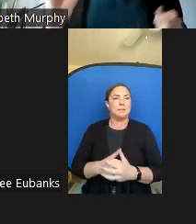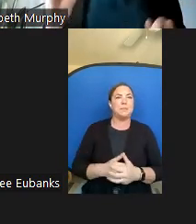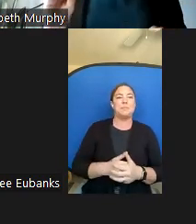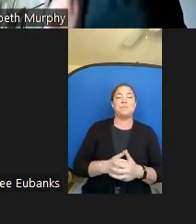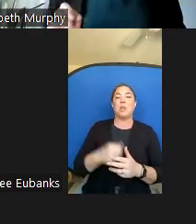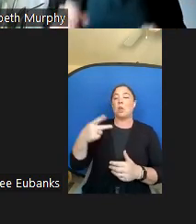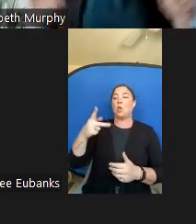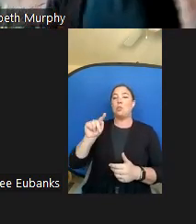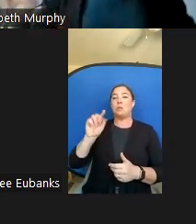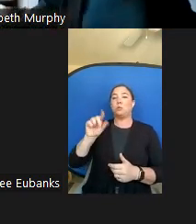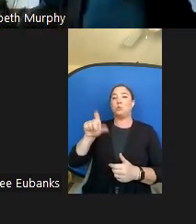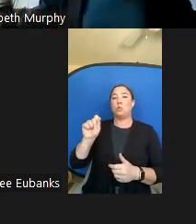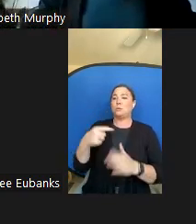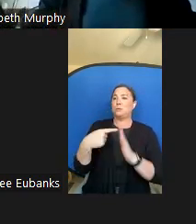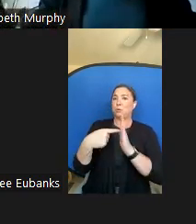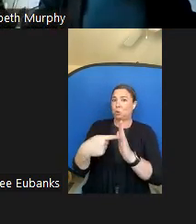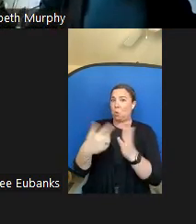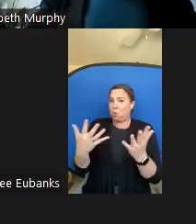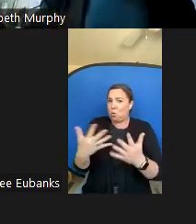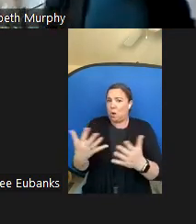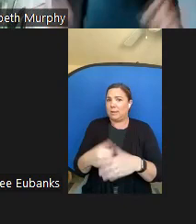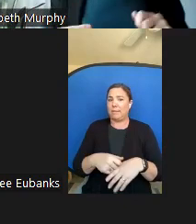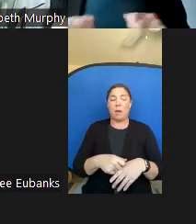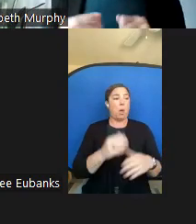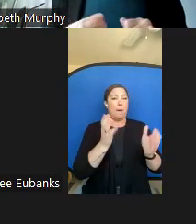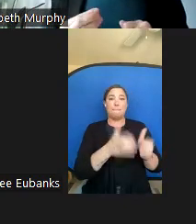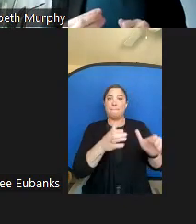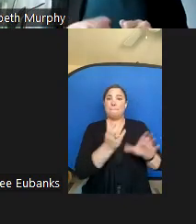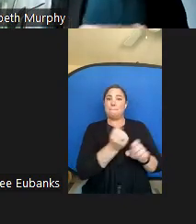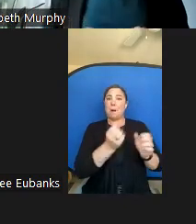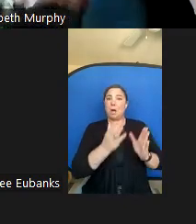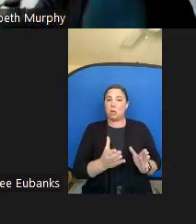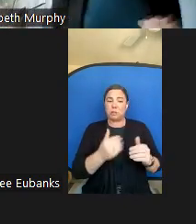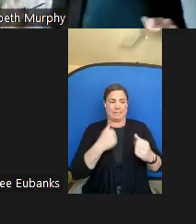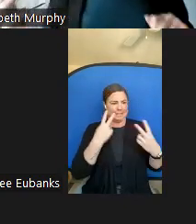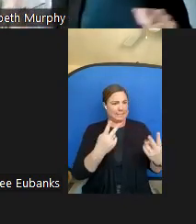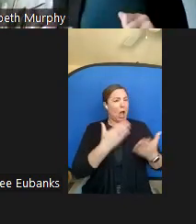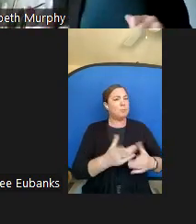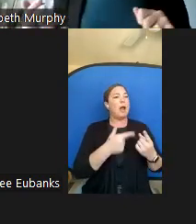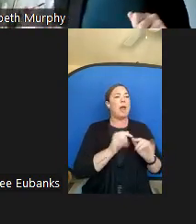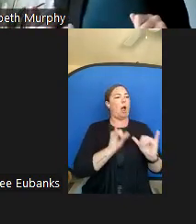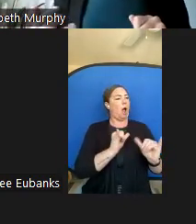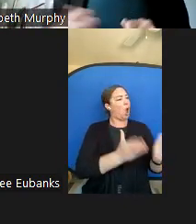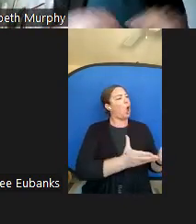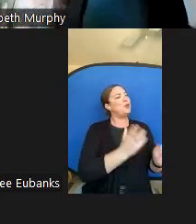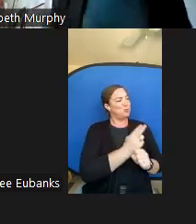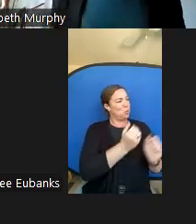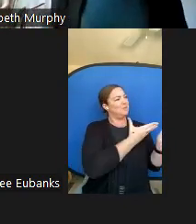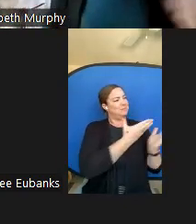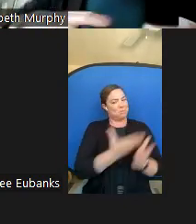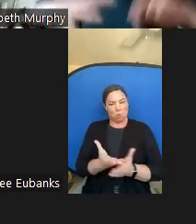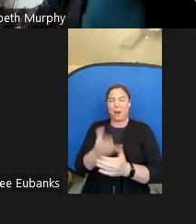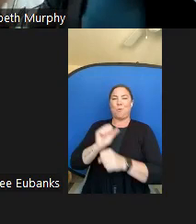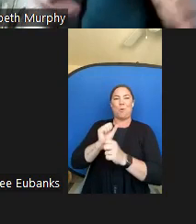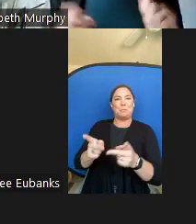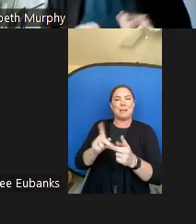the potters are clearly seeing objects and then bringing them into the workshop and adapting them for work purposes. It's really